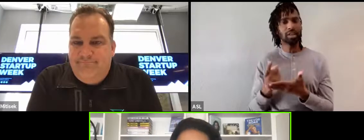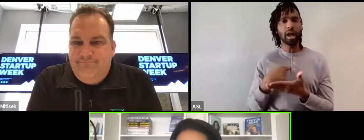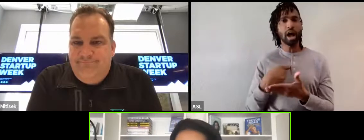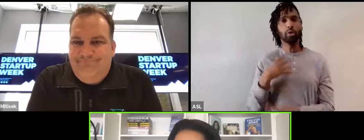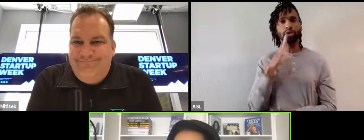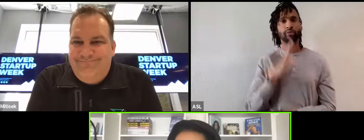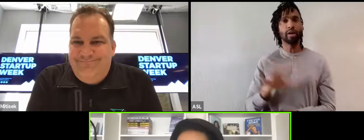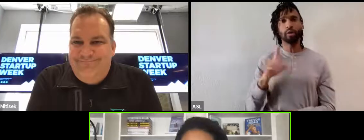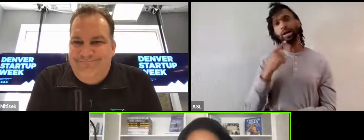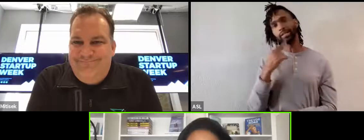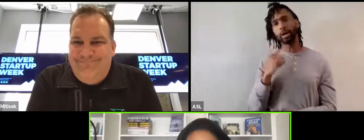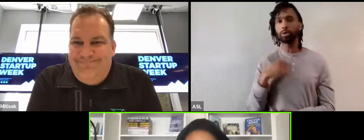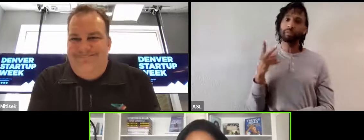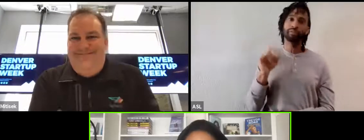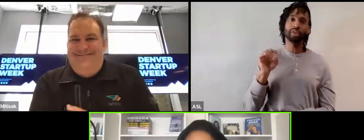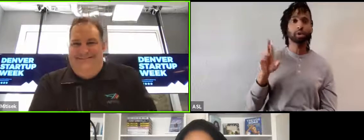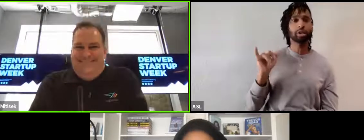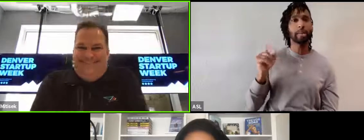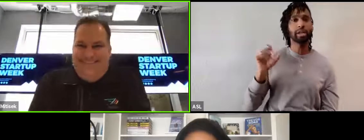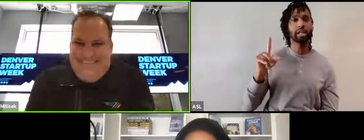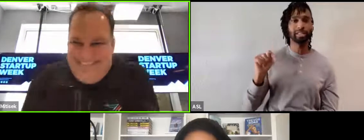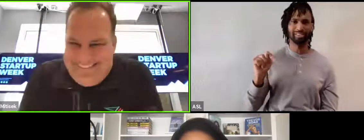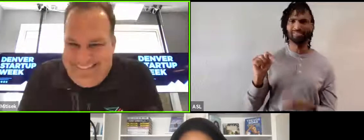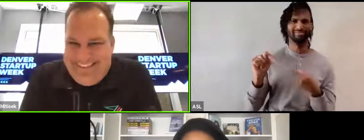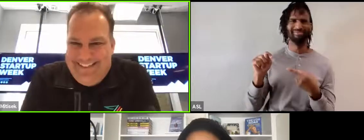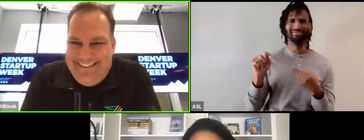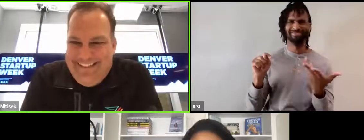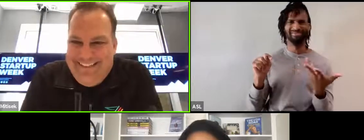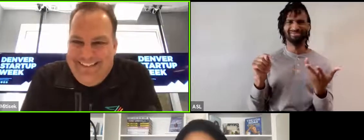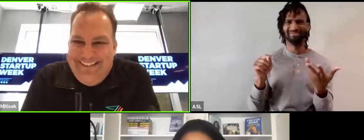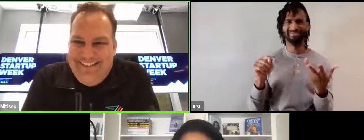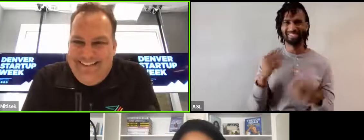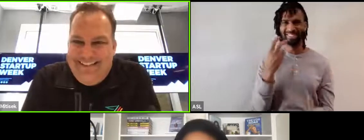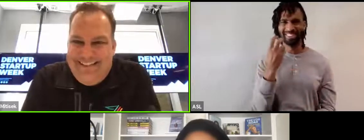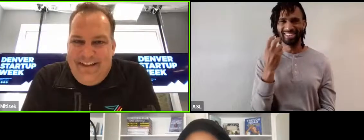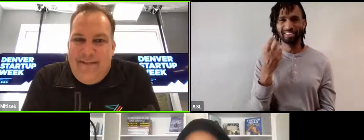5 years old and said, I want to be a venture capitalist when I grow up.